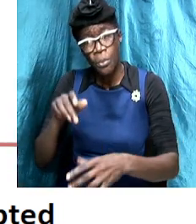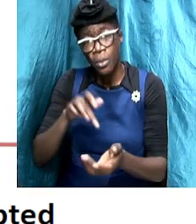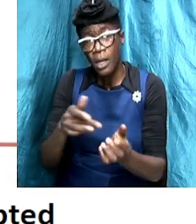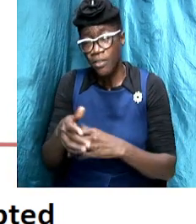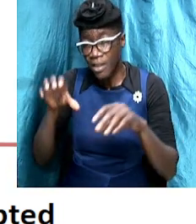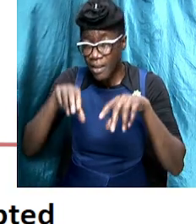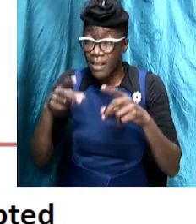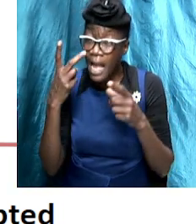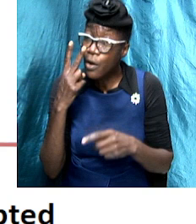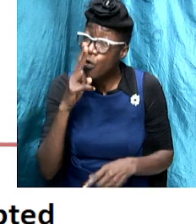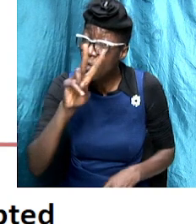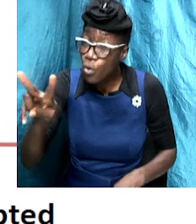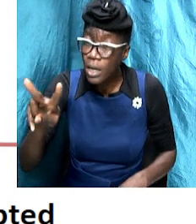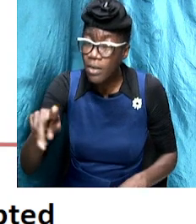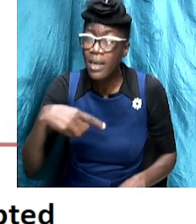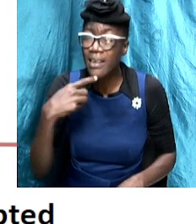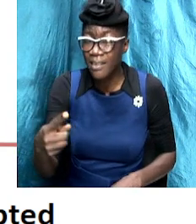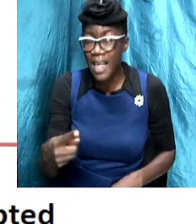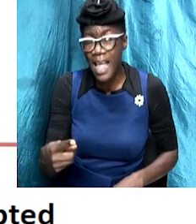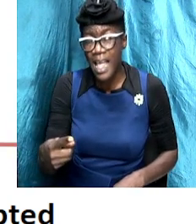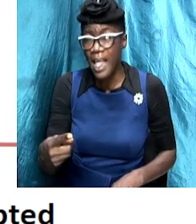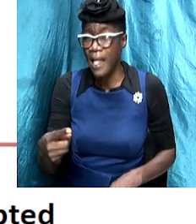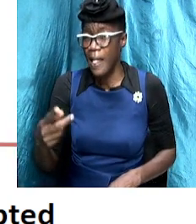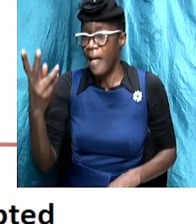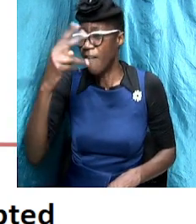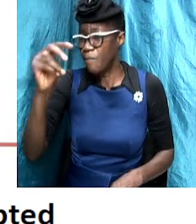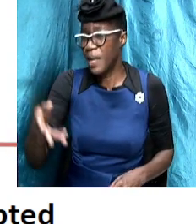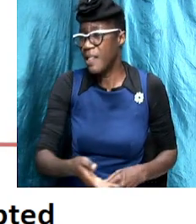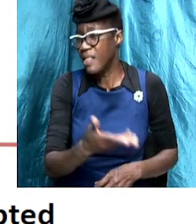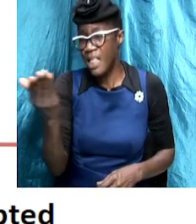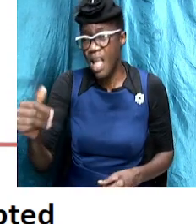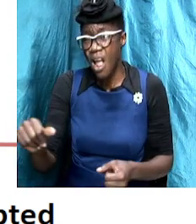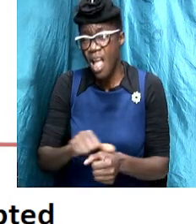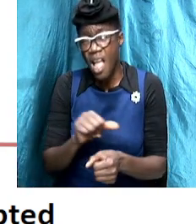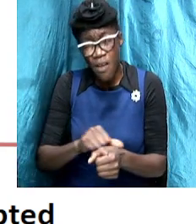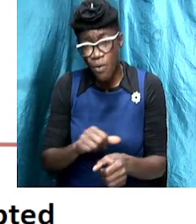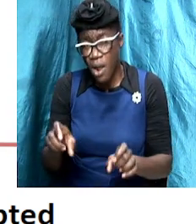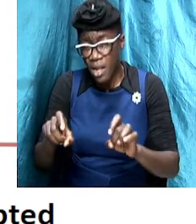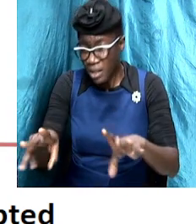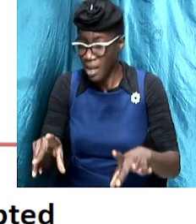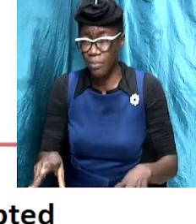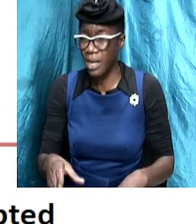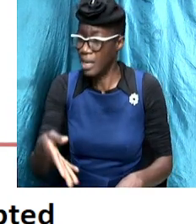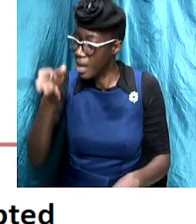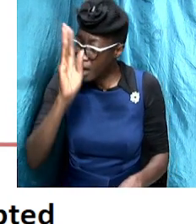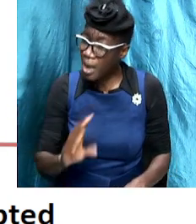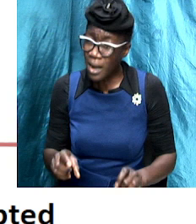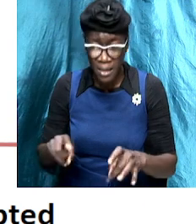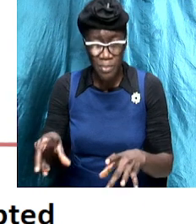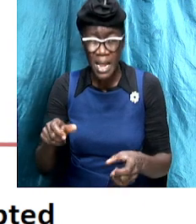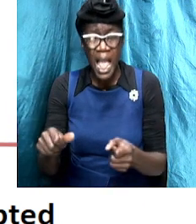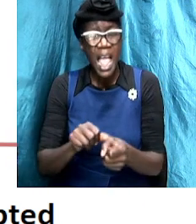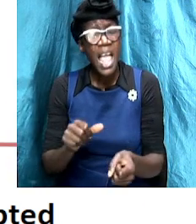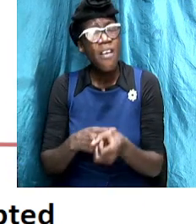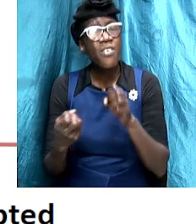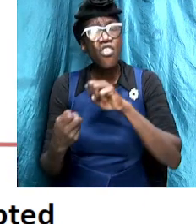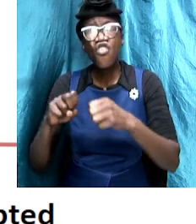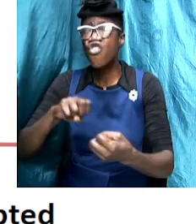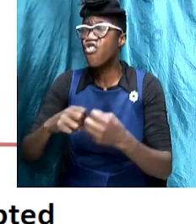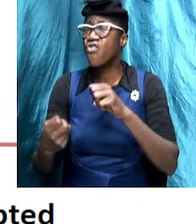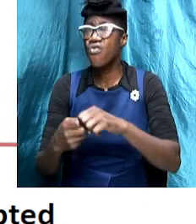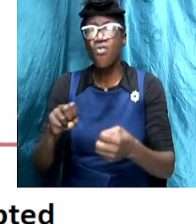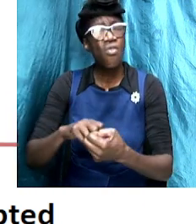He can look at you and say, brethren, I have been there. In every way where you are tempted, he has been tempted. In every trouble that you have gone through, he has gone through